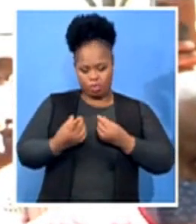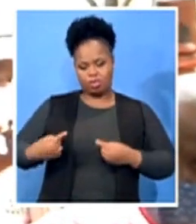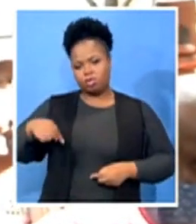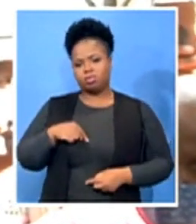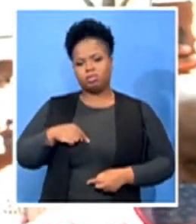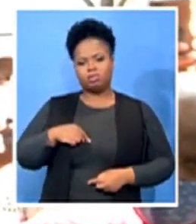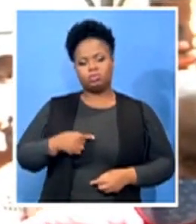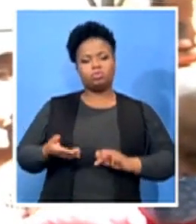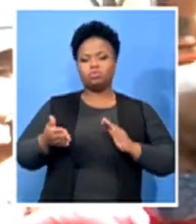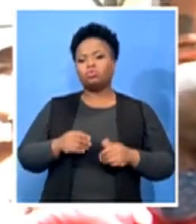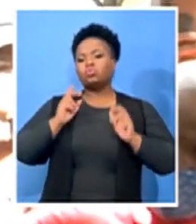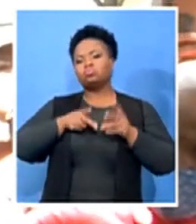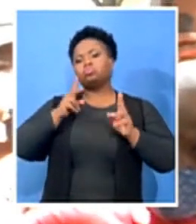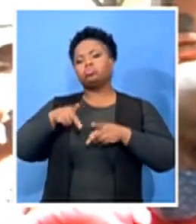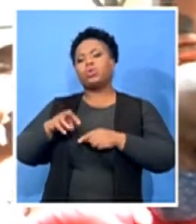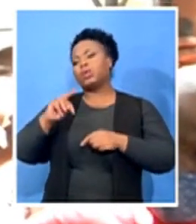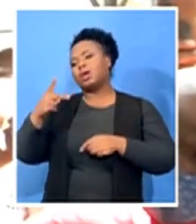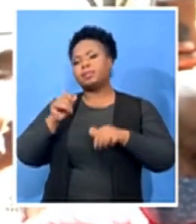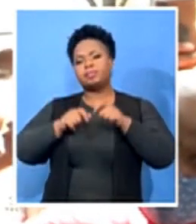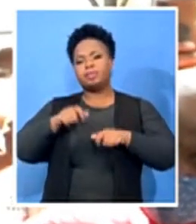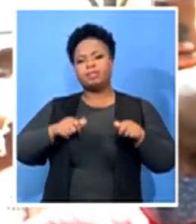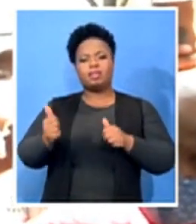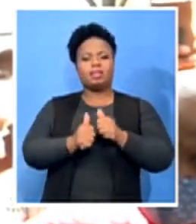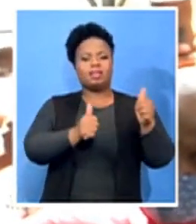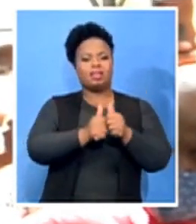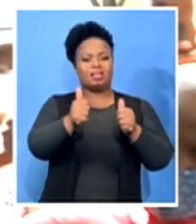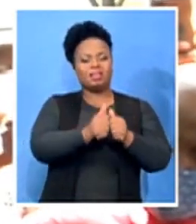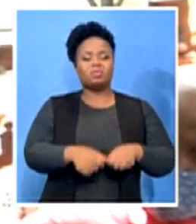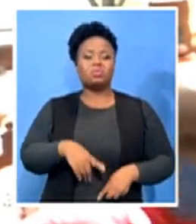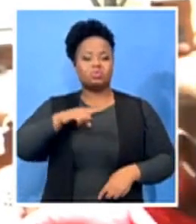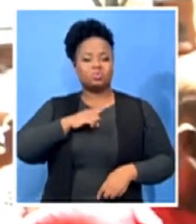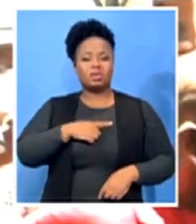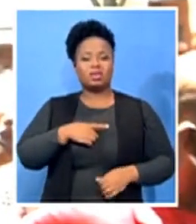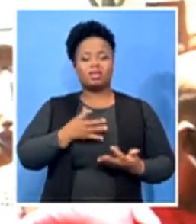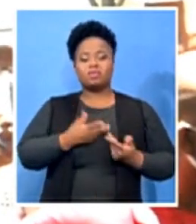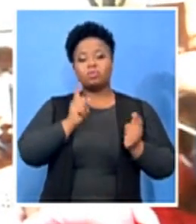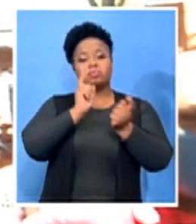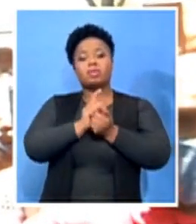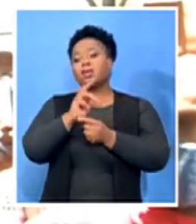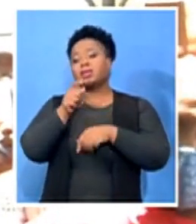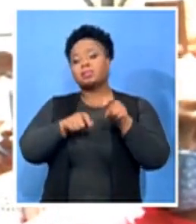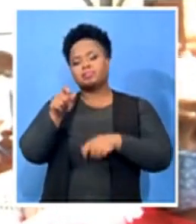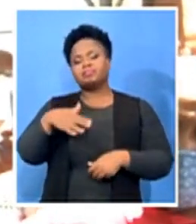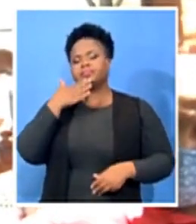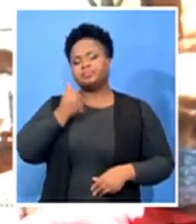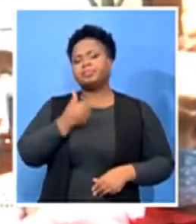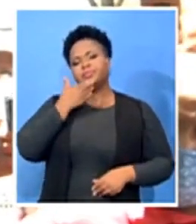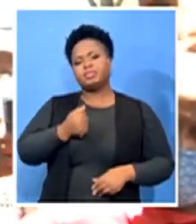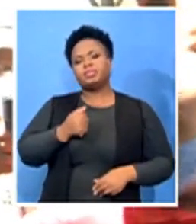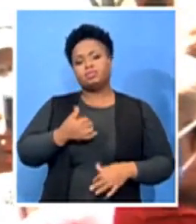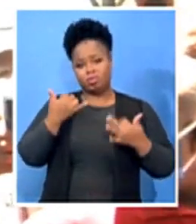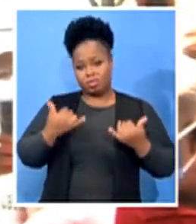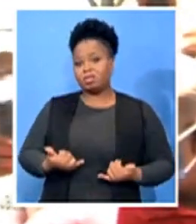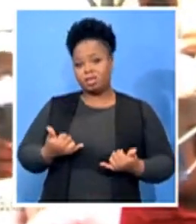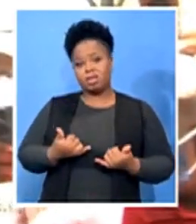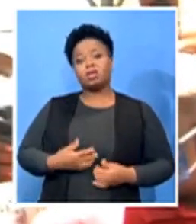to you. As you meet any and all other people, please, what we have at the present moment is a mask, and